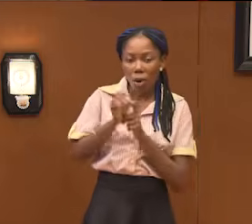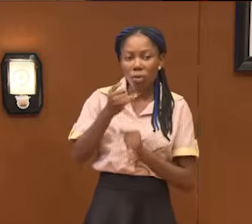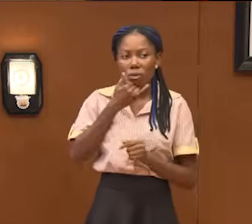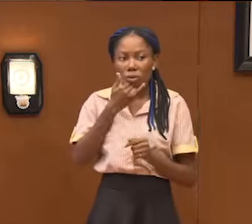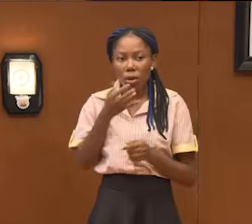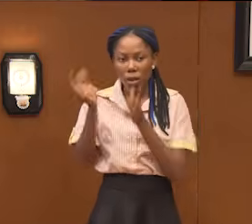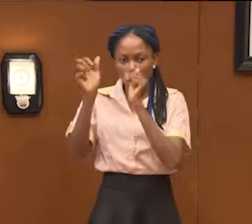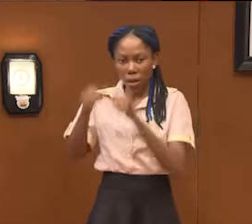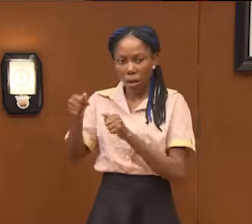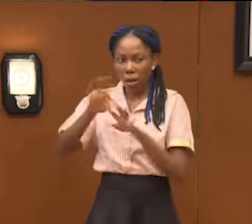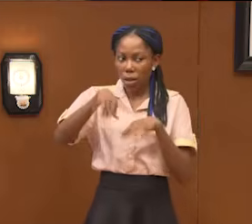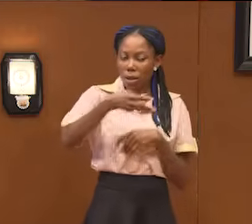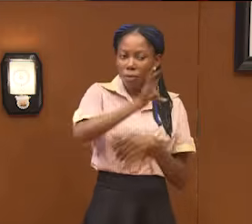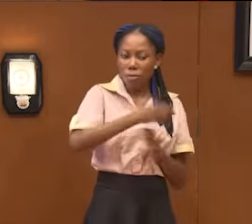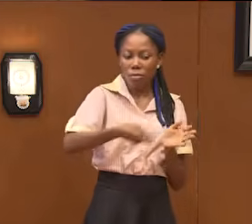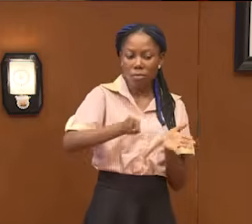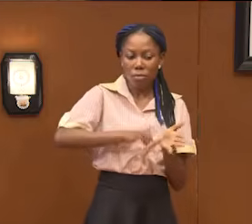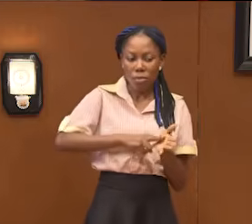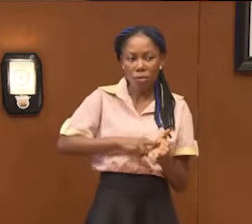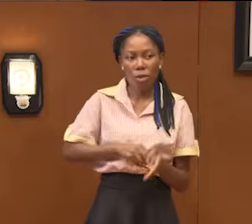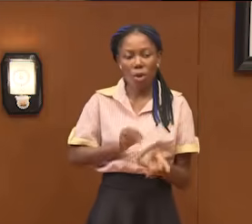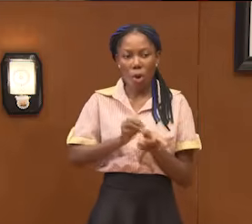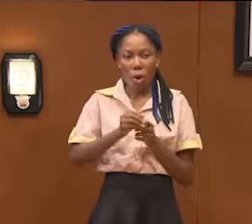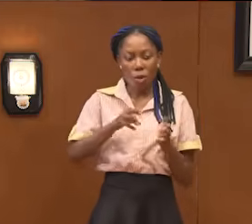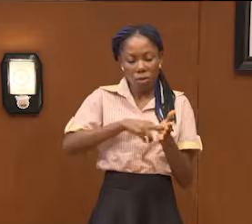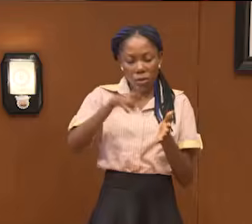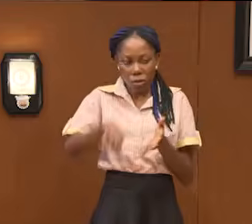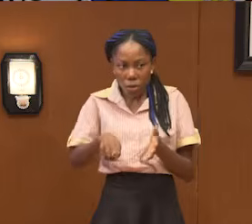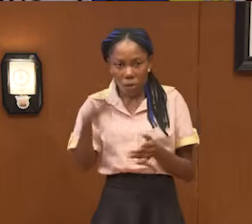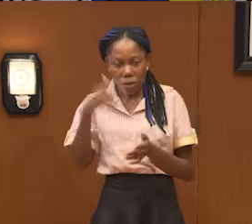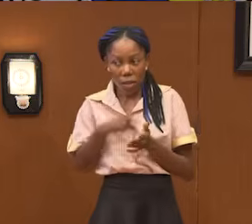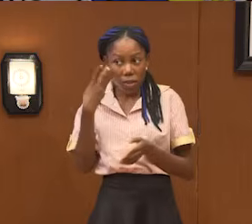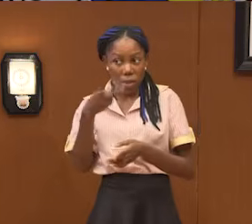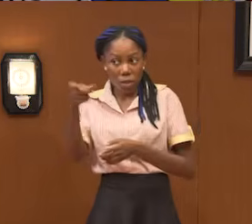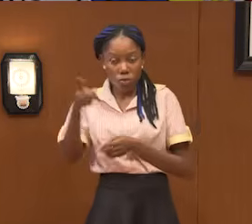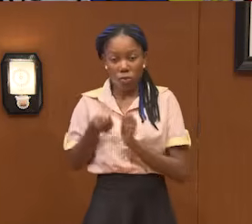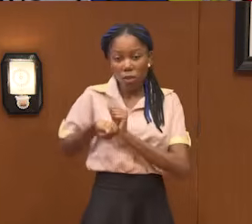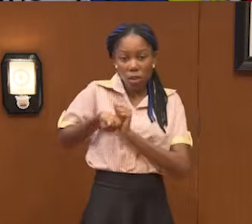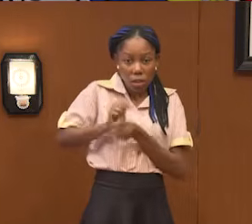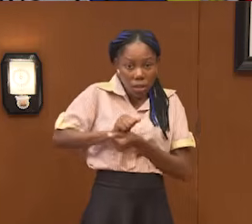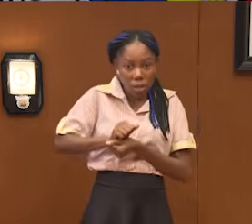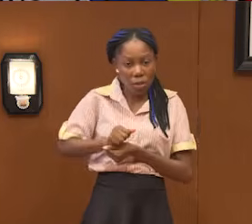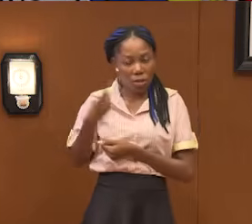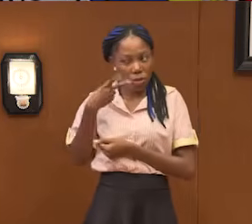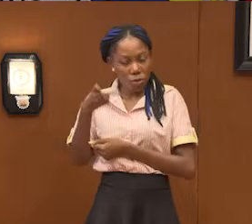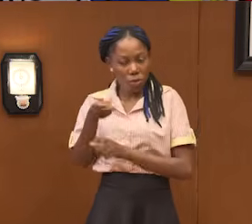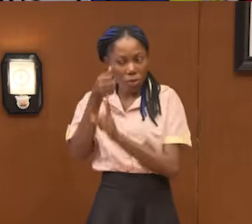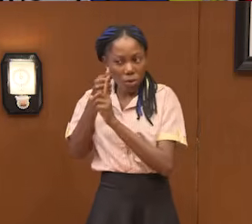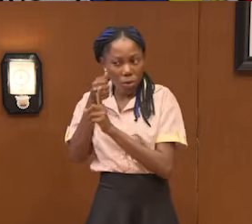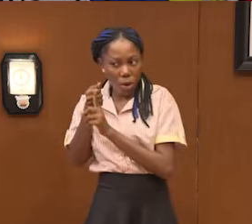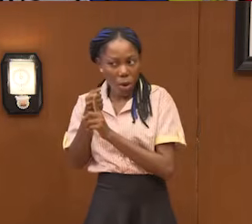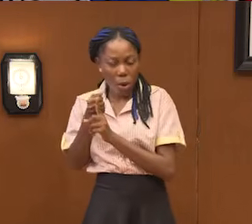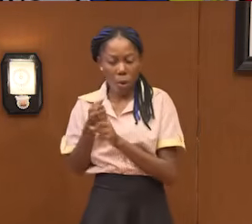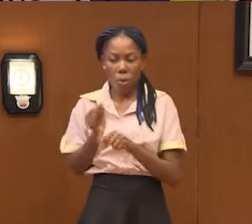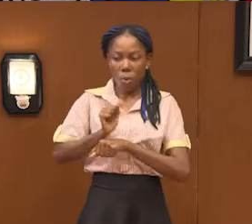to give us a report. If you are a changed man, or they see that you are seriously working on yourself, I'm just trying